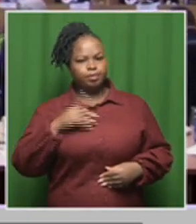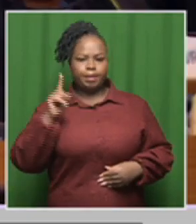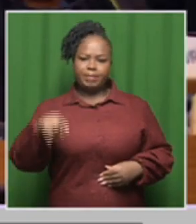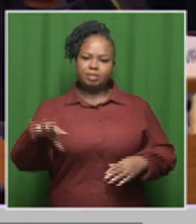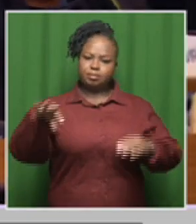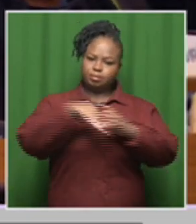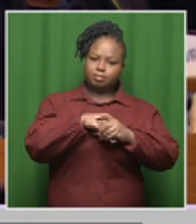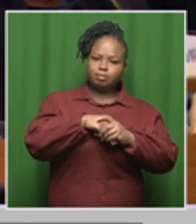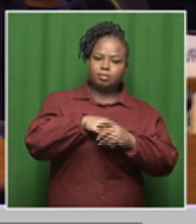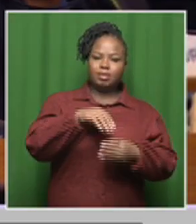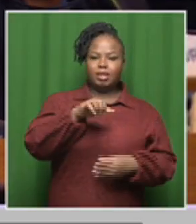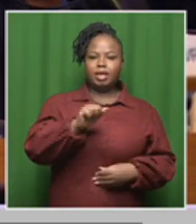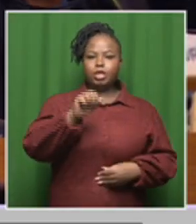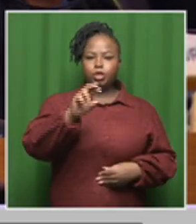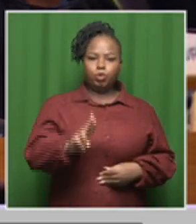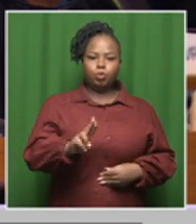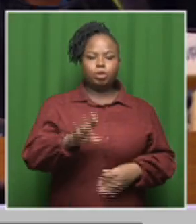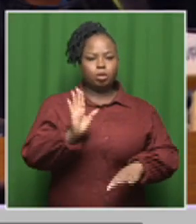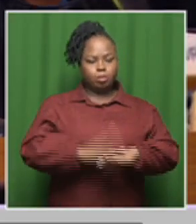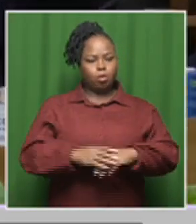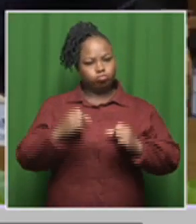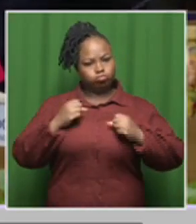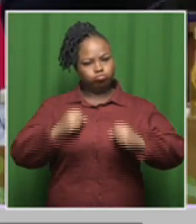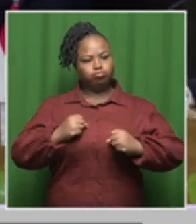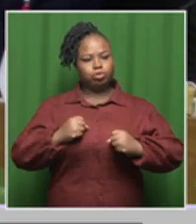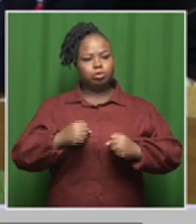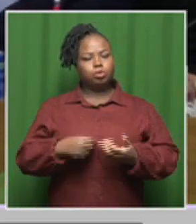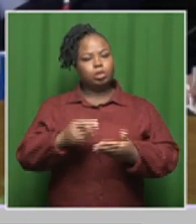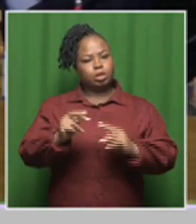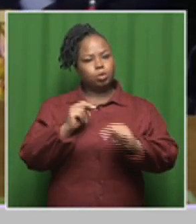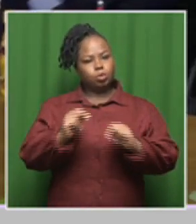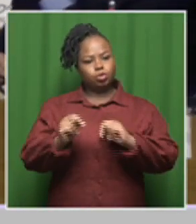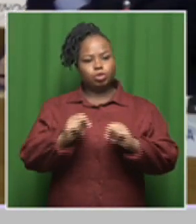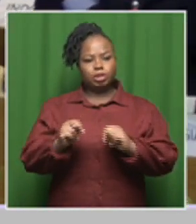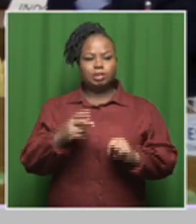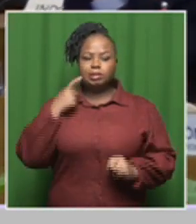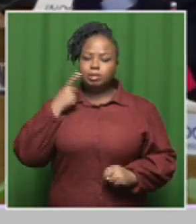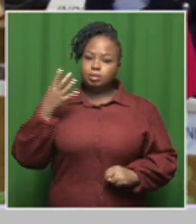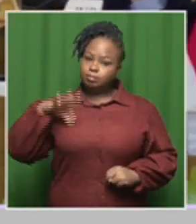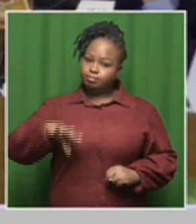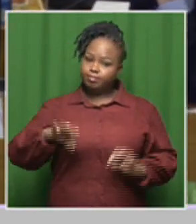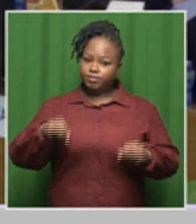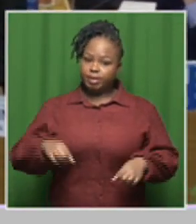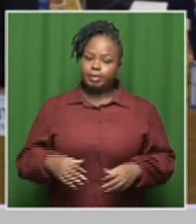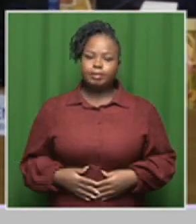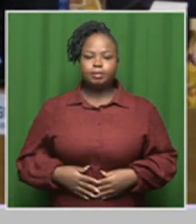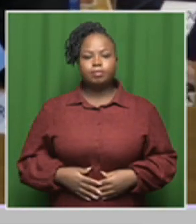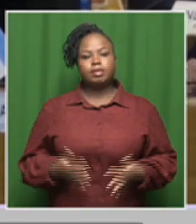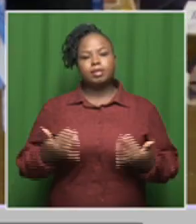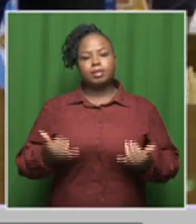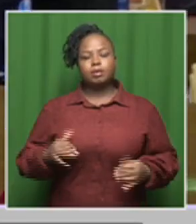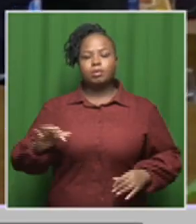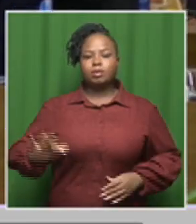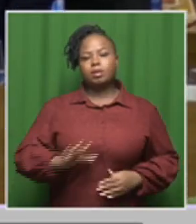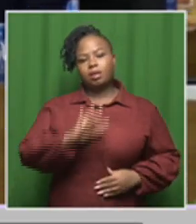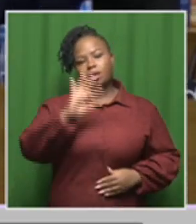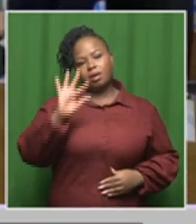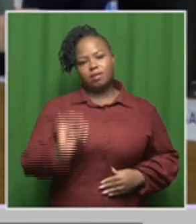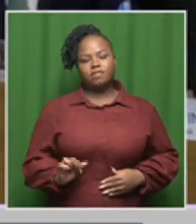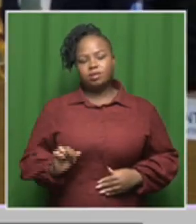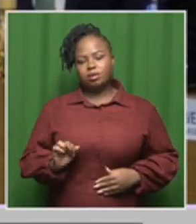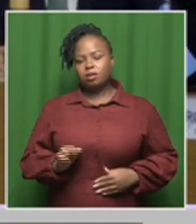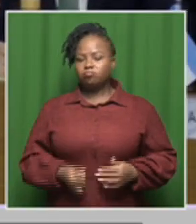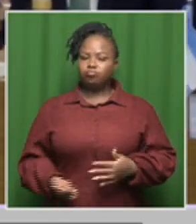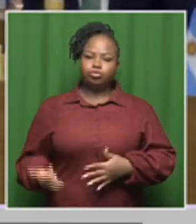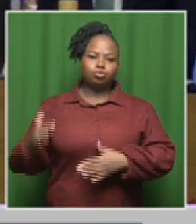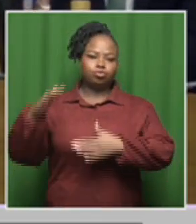the AU, you're bringing more power to negotiate and to bargain. And therefore, now Africa is on the table, and all